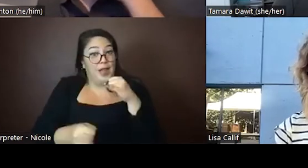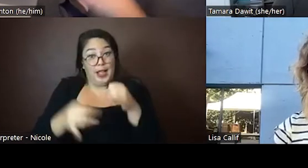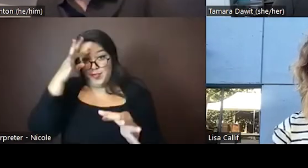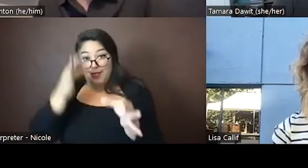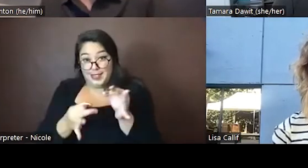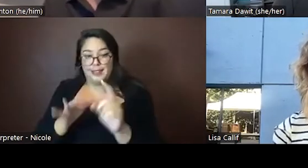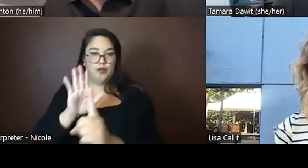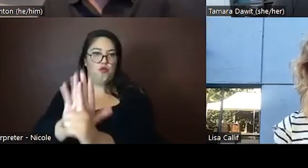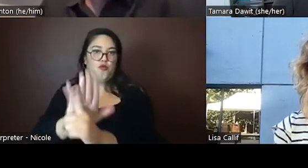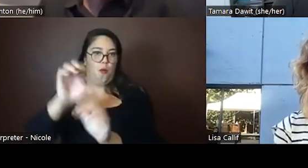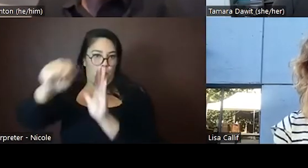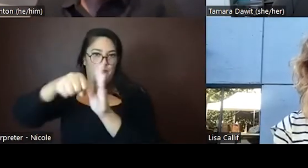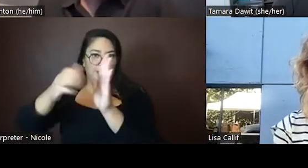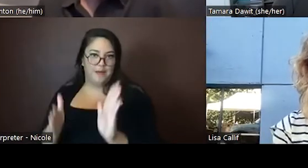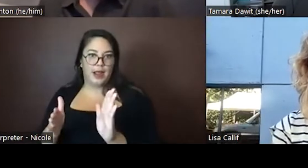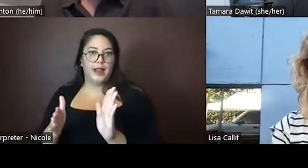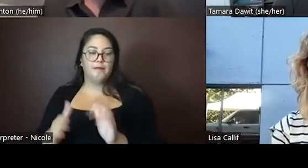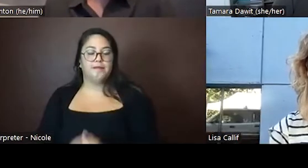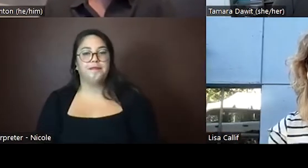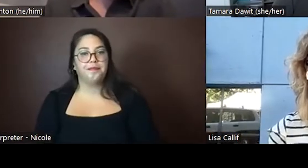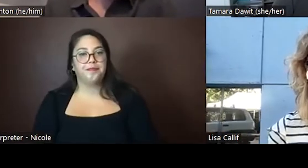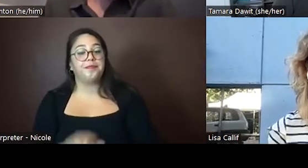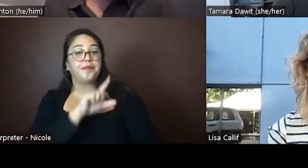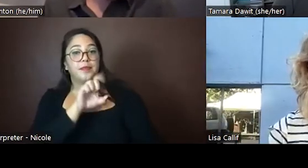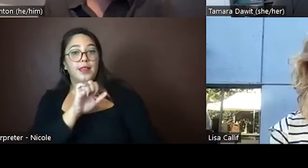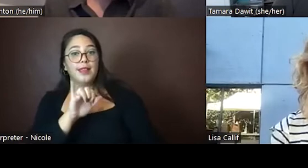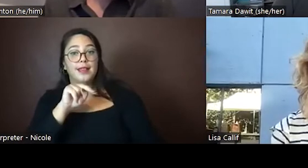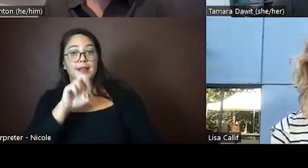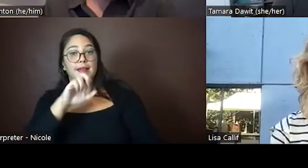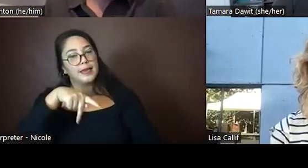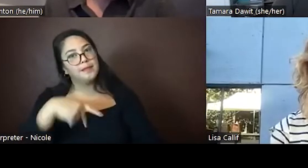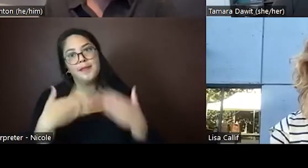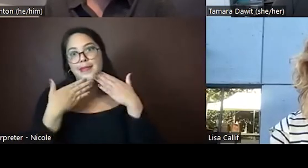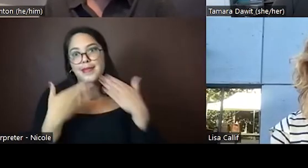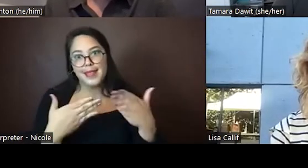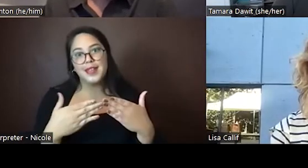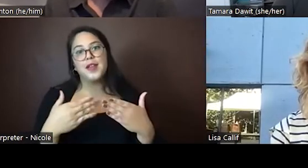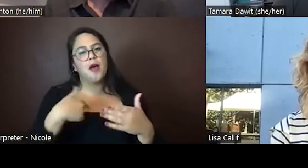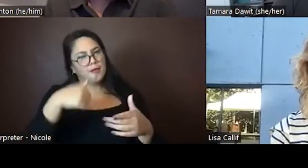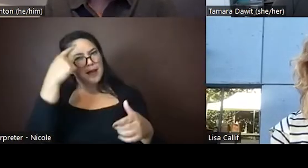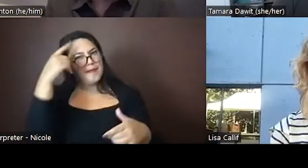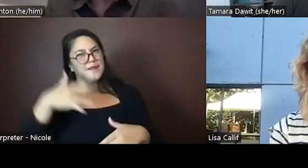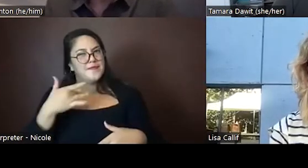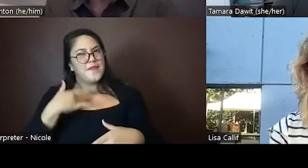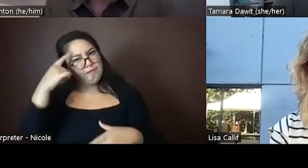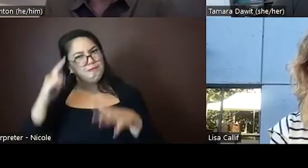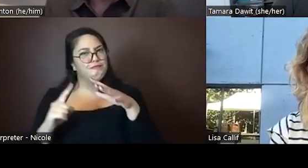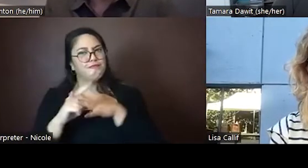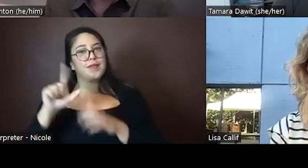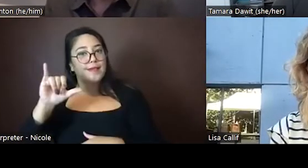Thank you. Thank you, Megan. This kind of reminds me of what Lisa does. Actually, I'd like to know more.